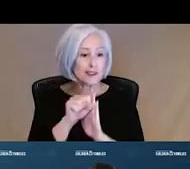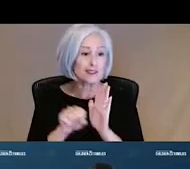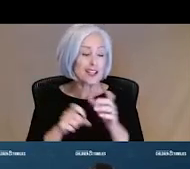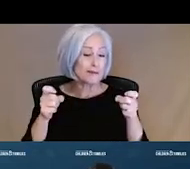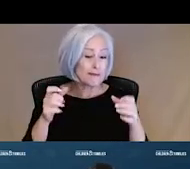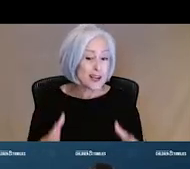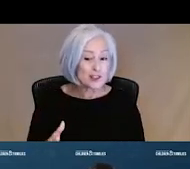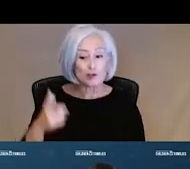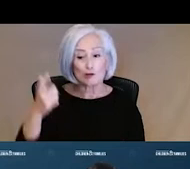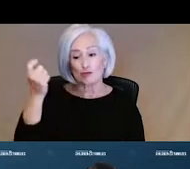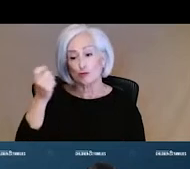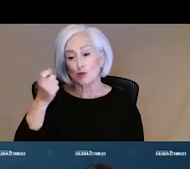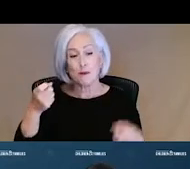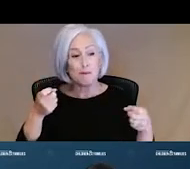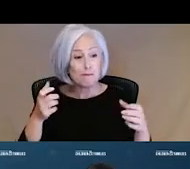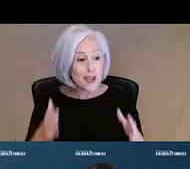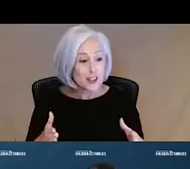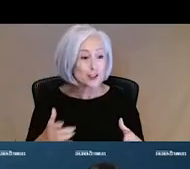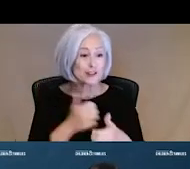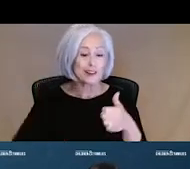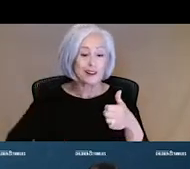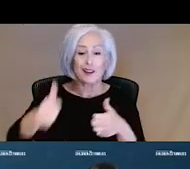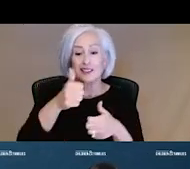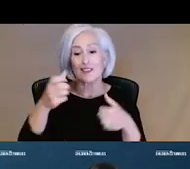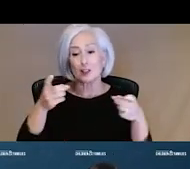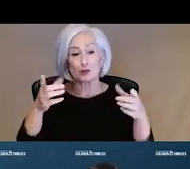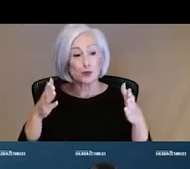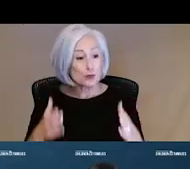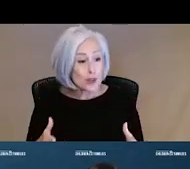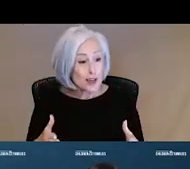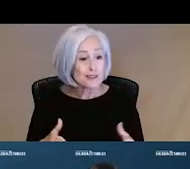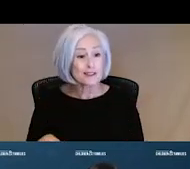advocate, folks from our tribal communities.